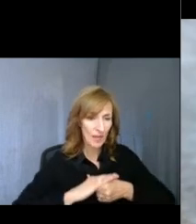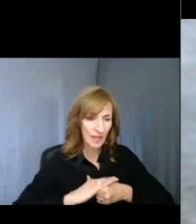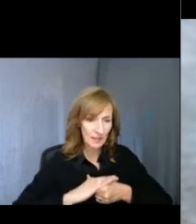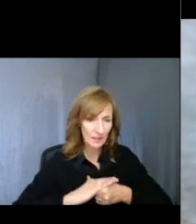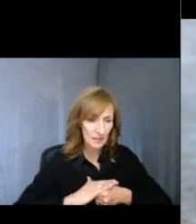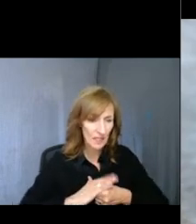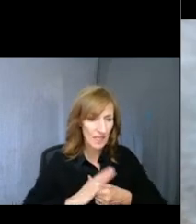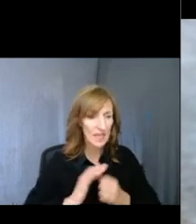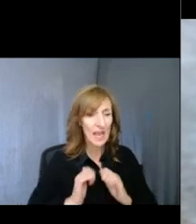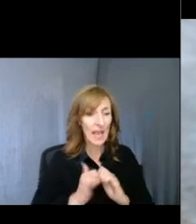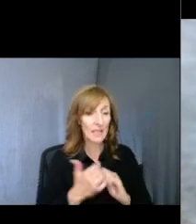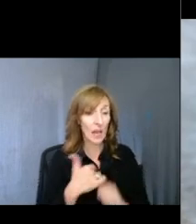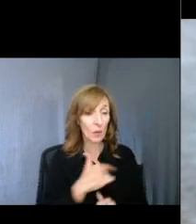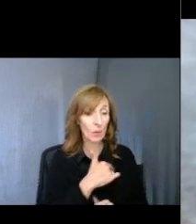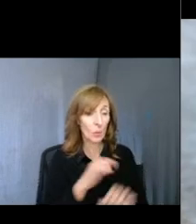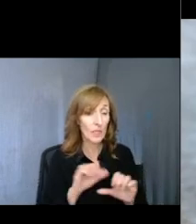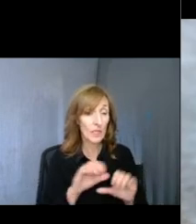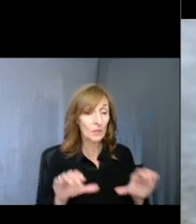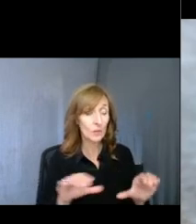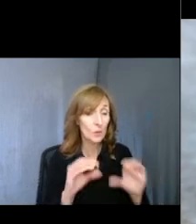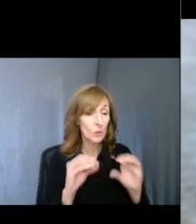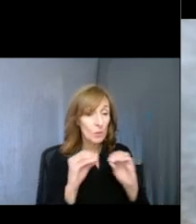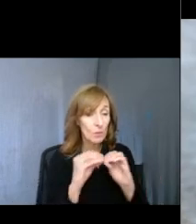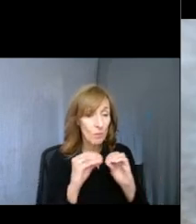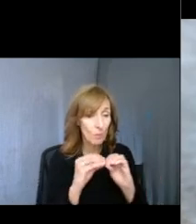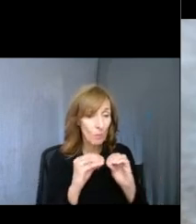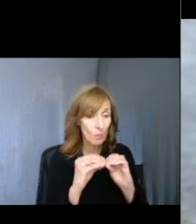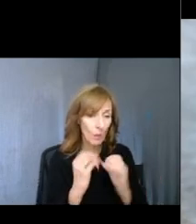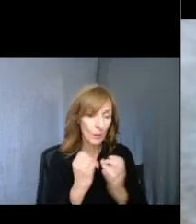do more for our feline patients